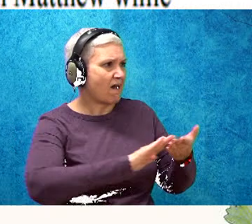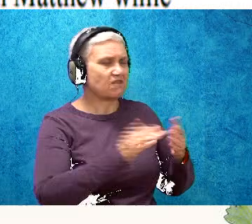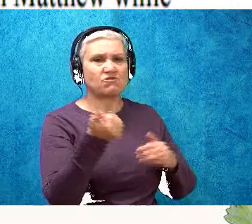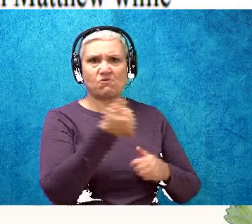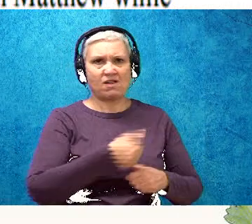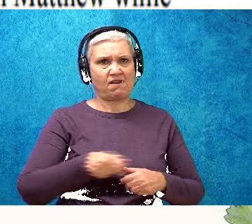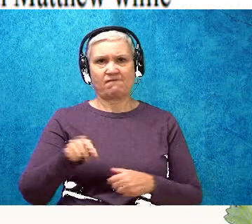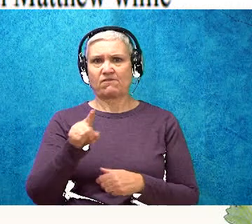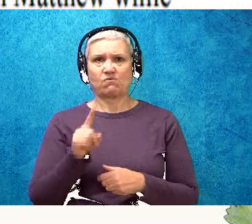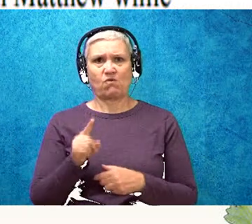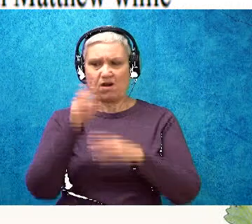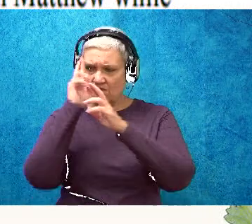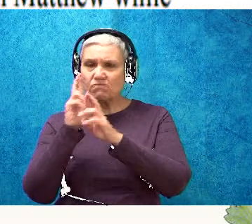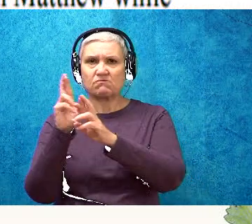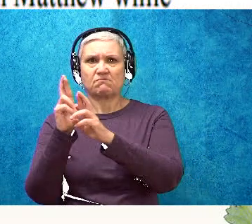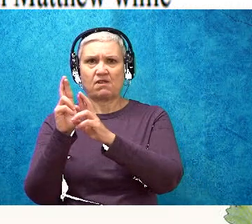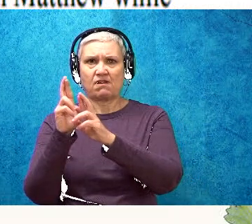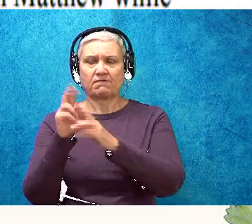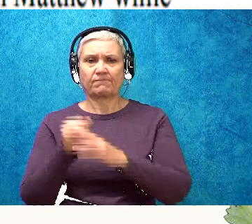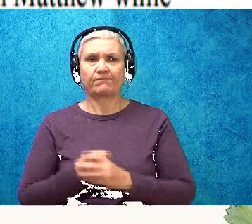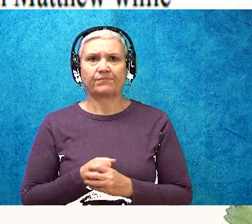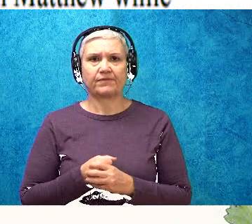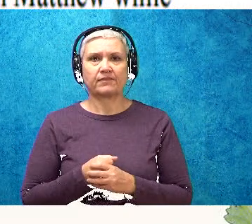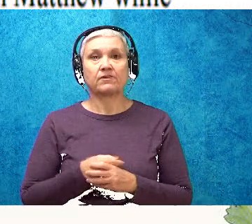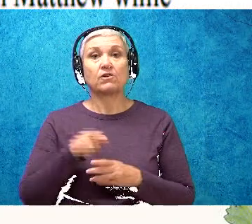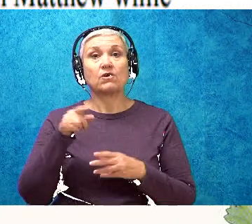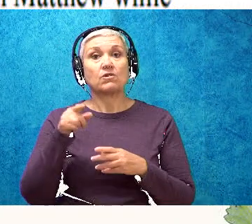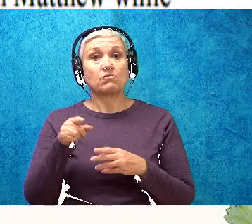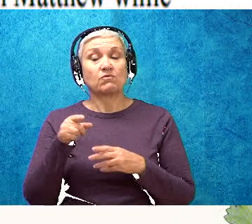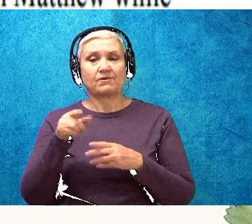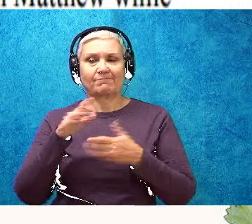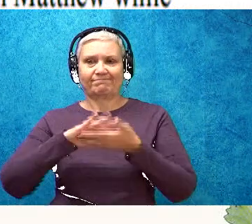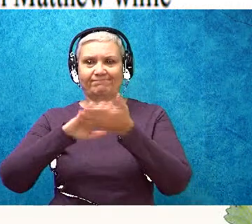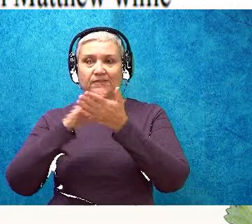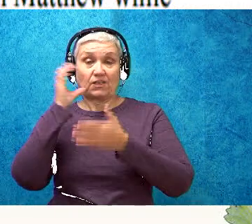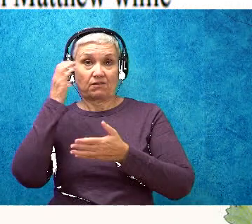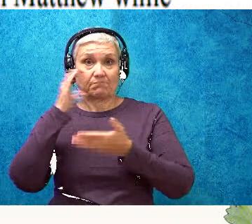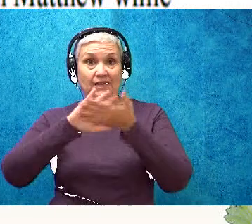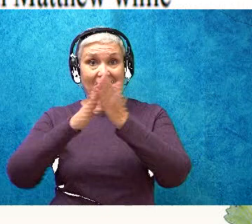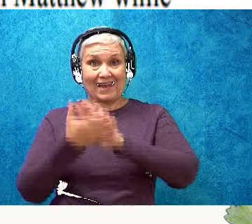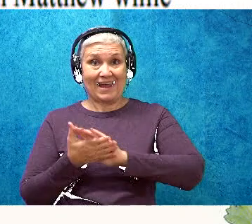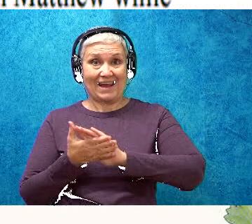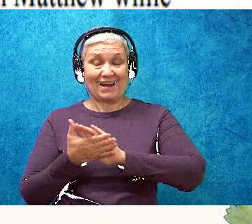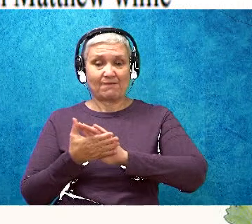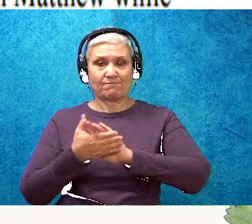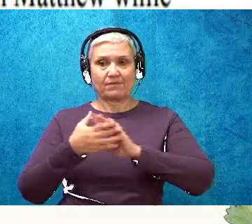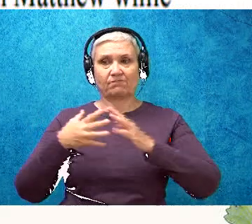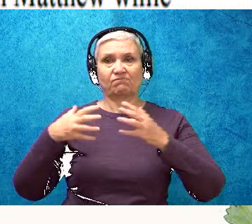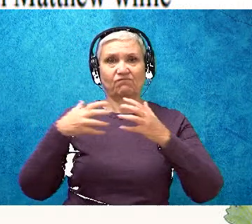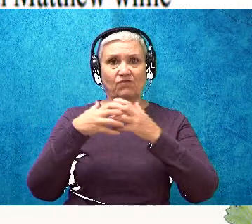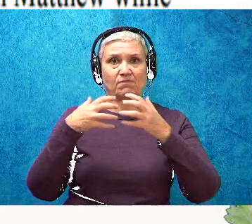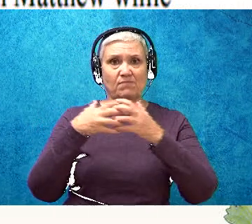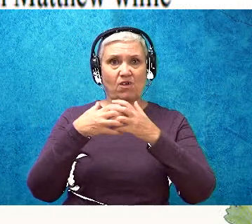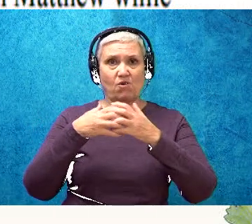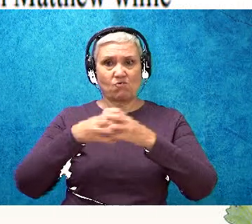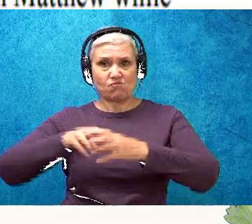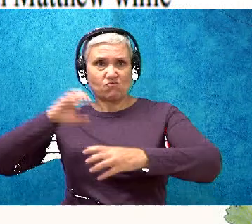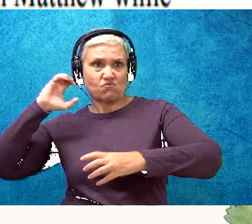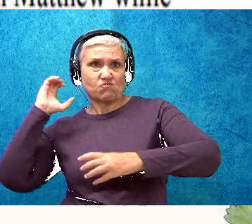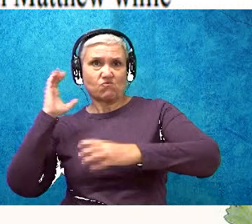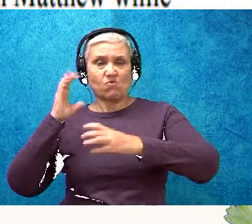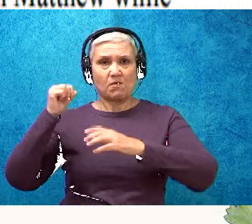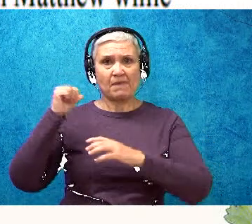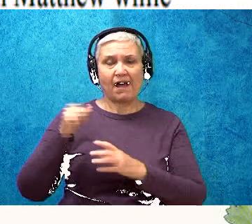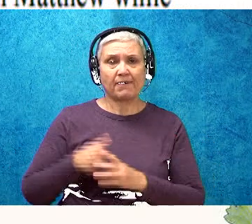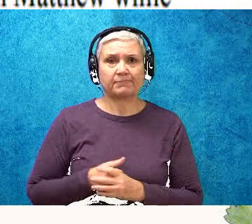Justin's cousin Matthew became the quarterback of the varsity squad, he was still jealous. Justin was